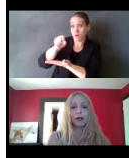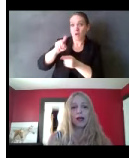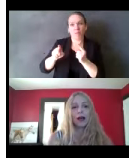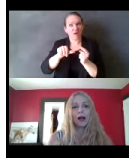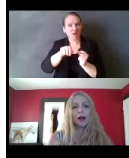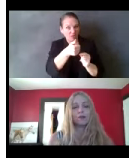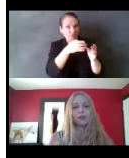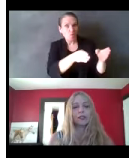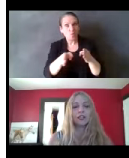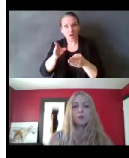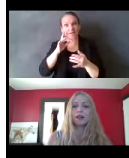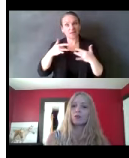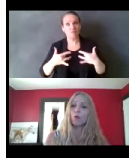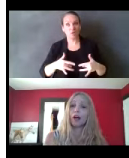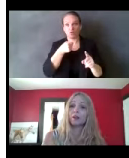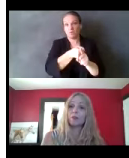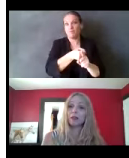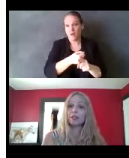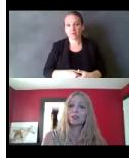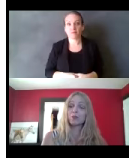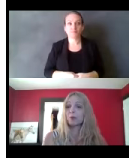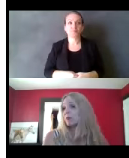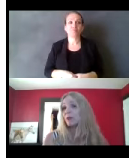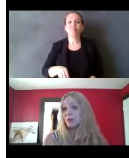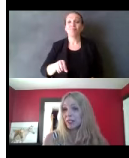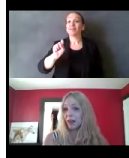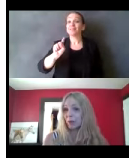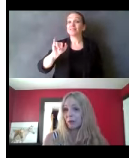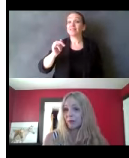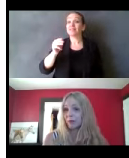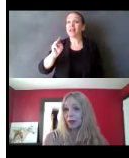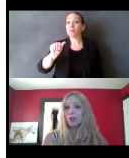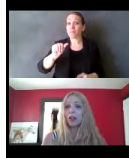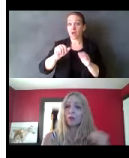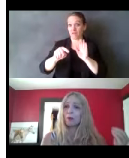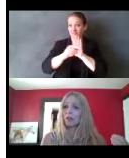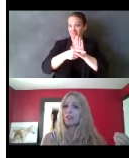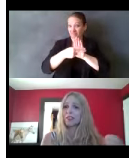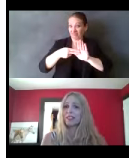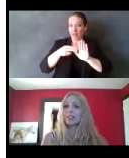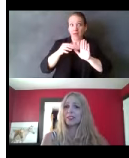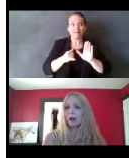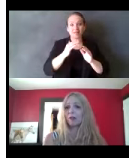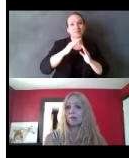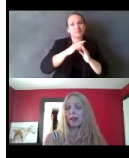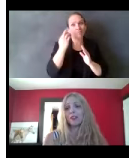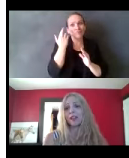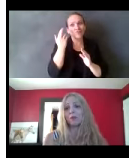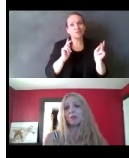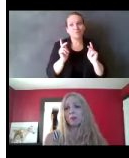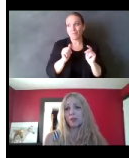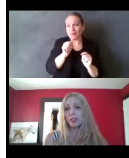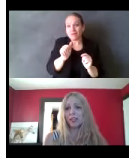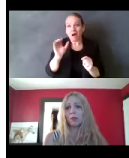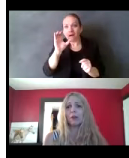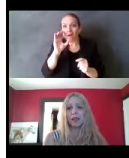forward. Stigma is one of the main reasons why people don't seek help. And we'll talk more about the statistics about actually how